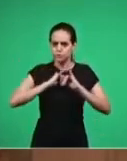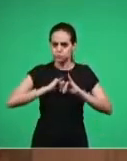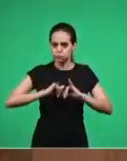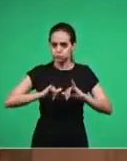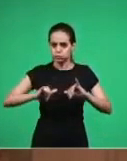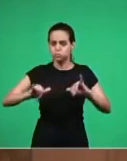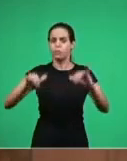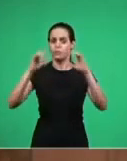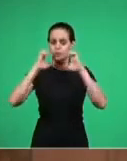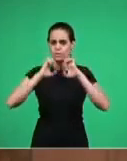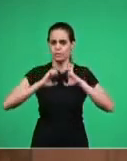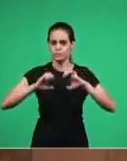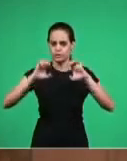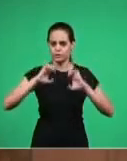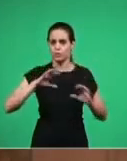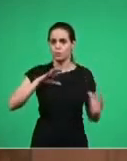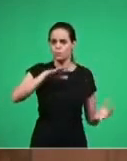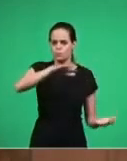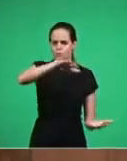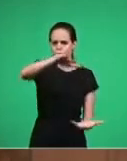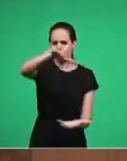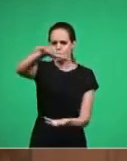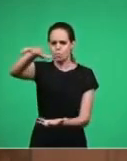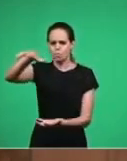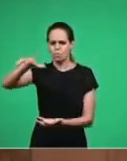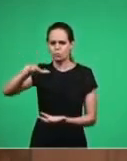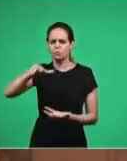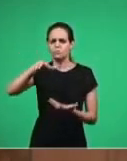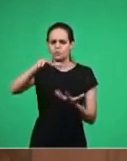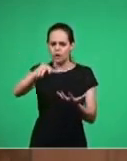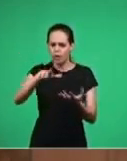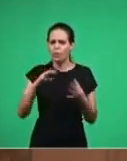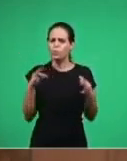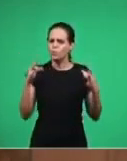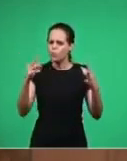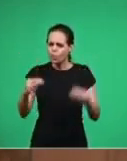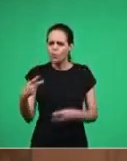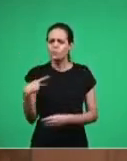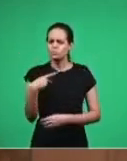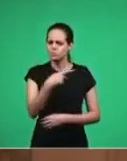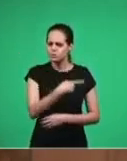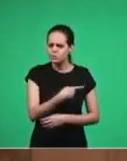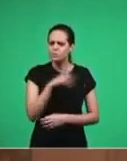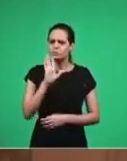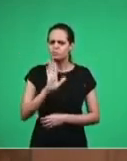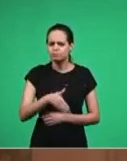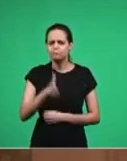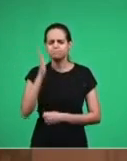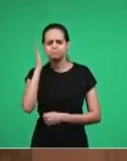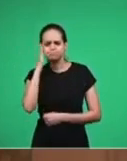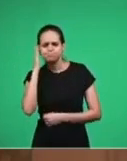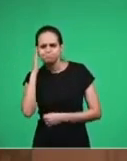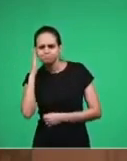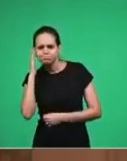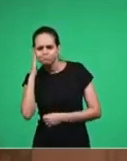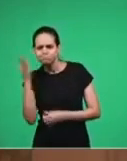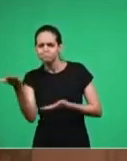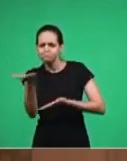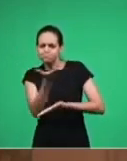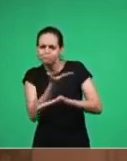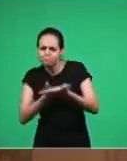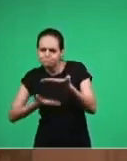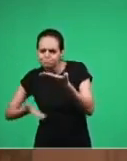general, and especially in relation to evangelizations.